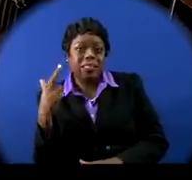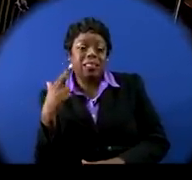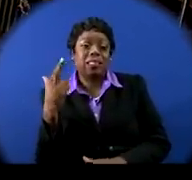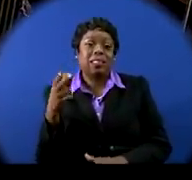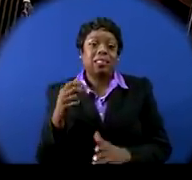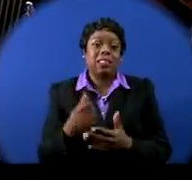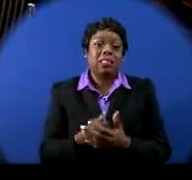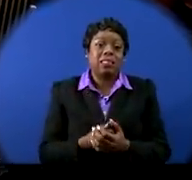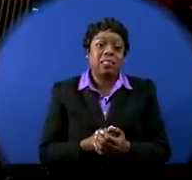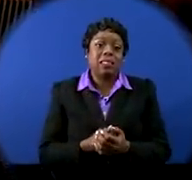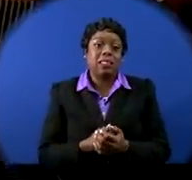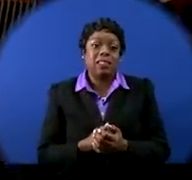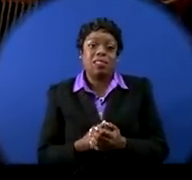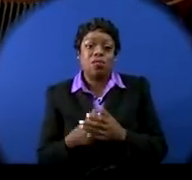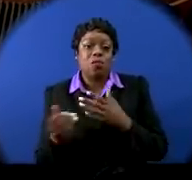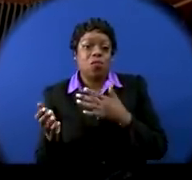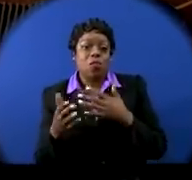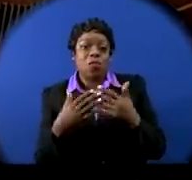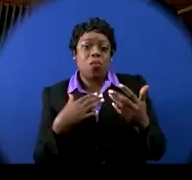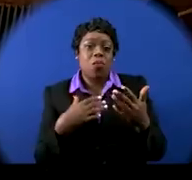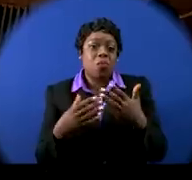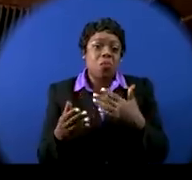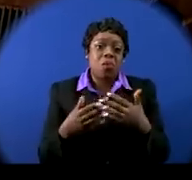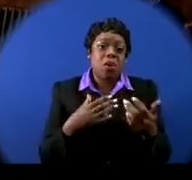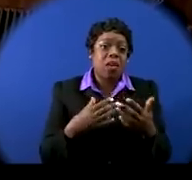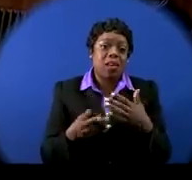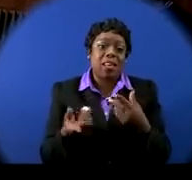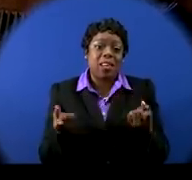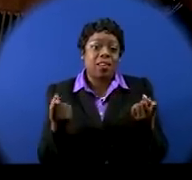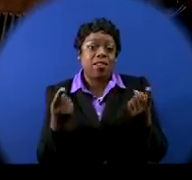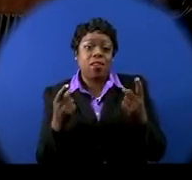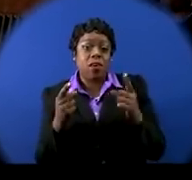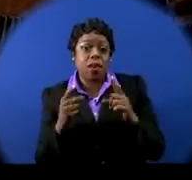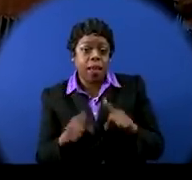Lord, for your decision. Come on, come on.